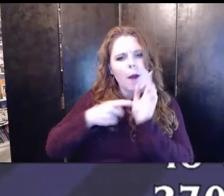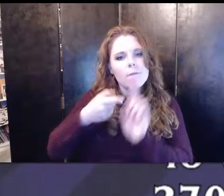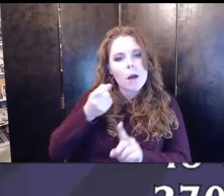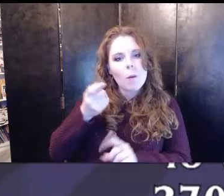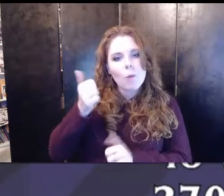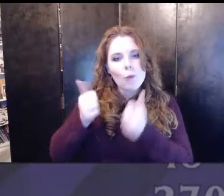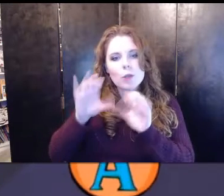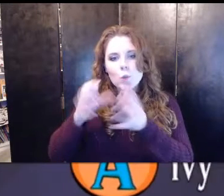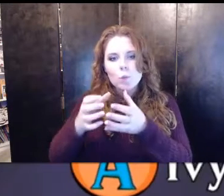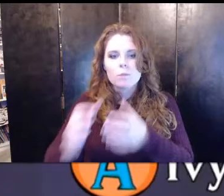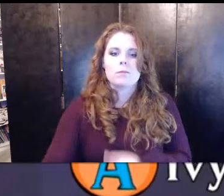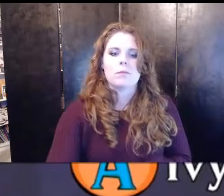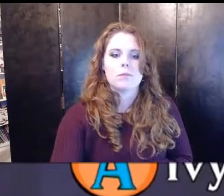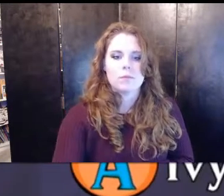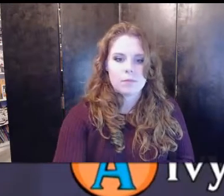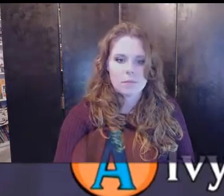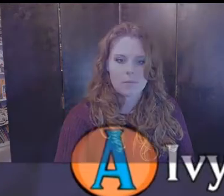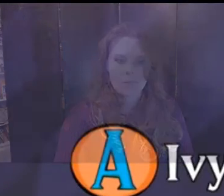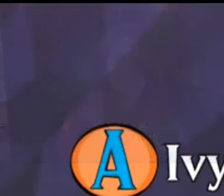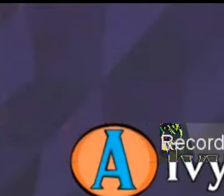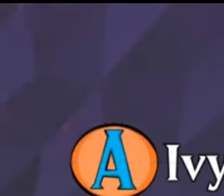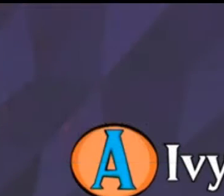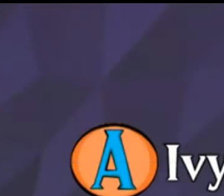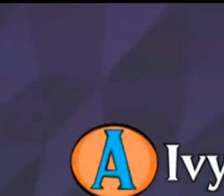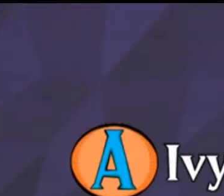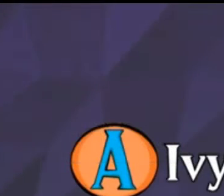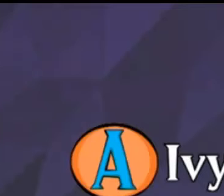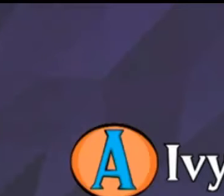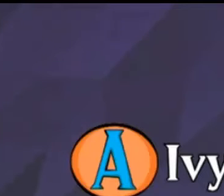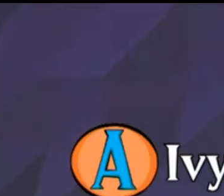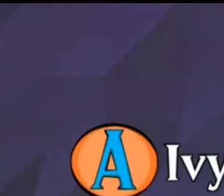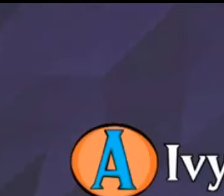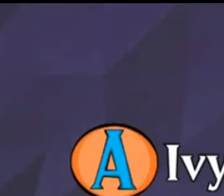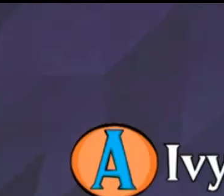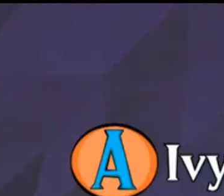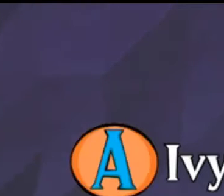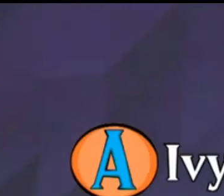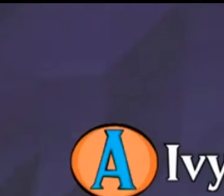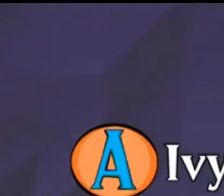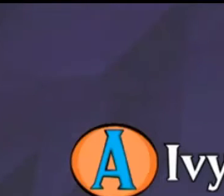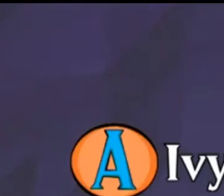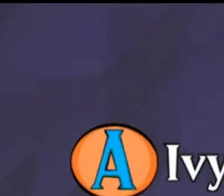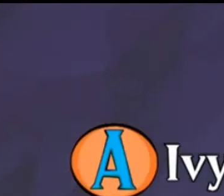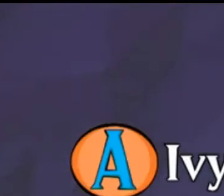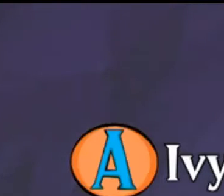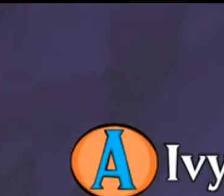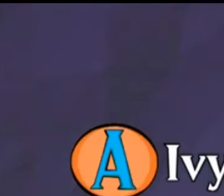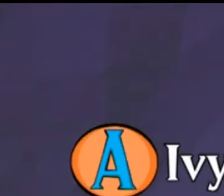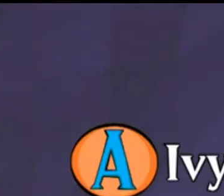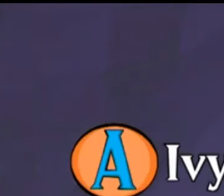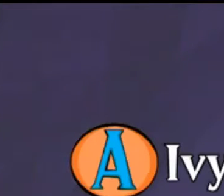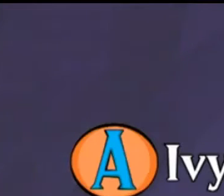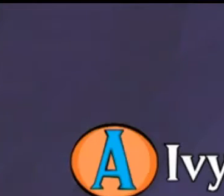the A. Ivy League College, B. Voters College, or C.